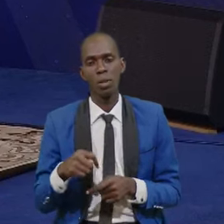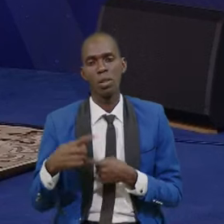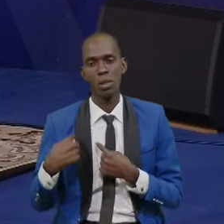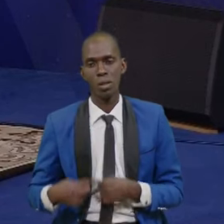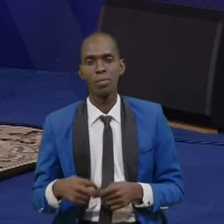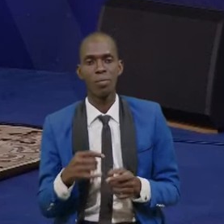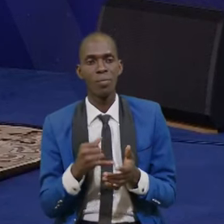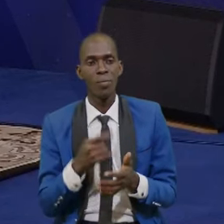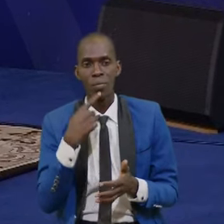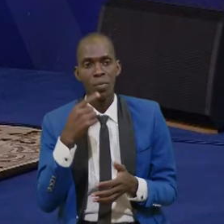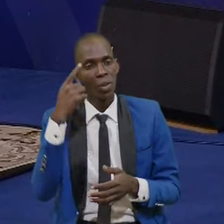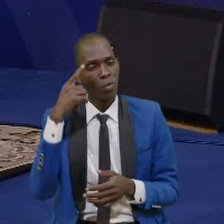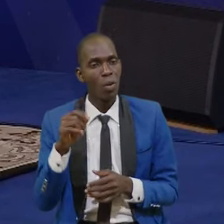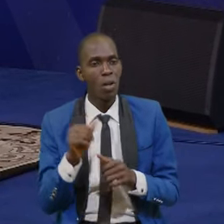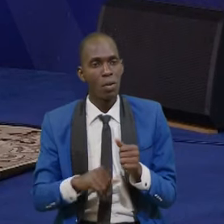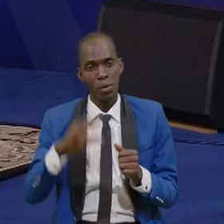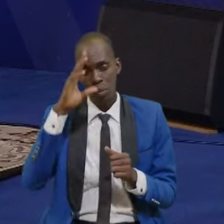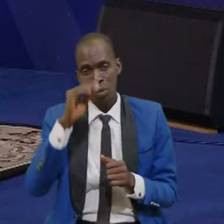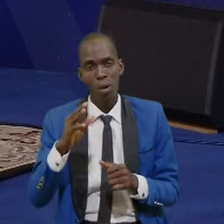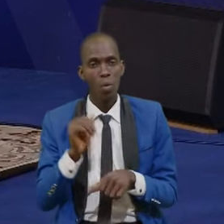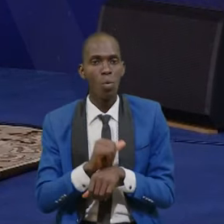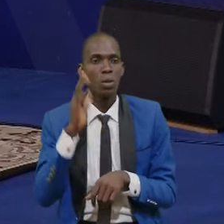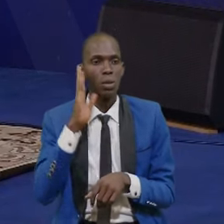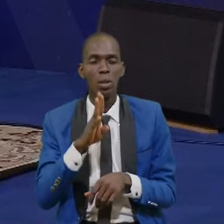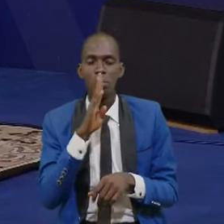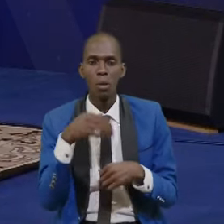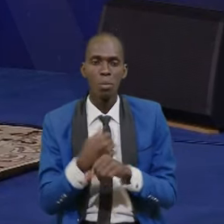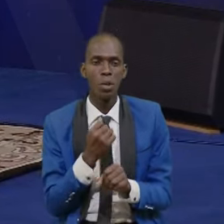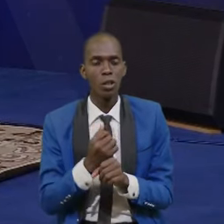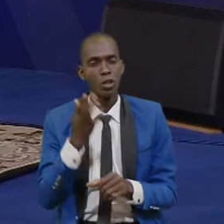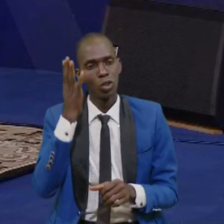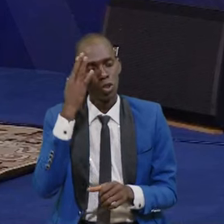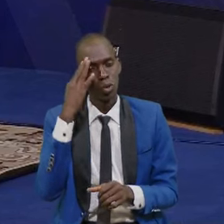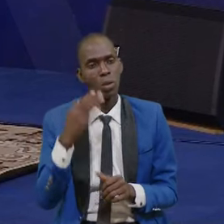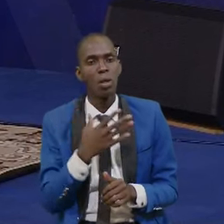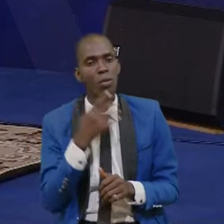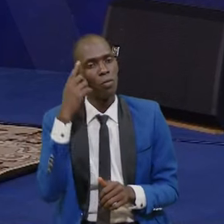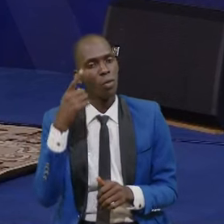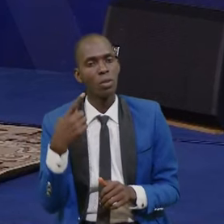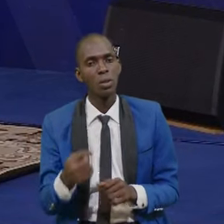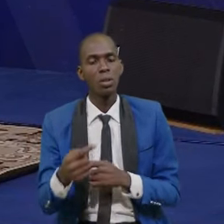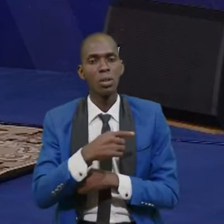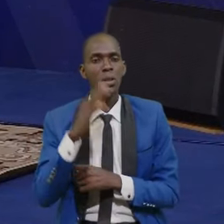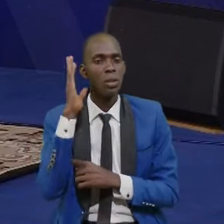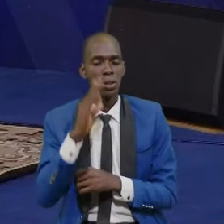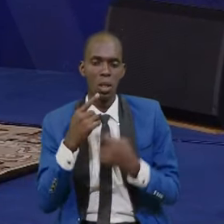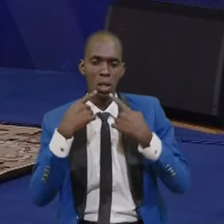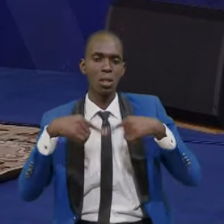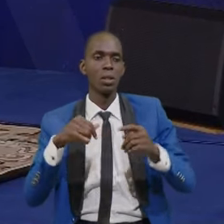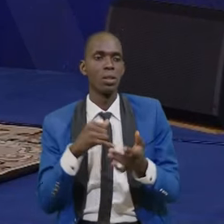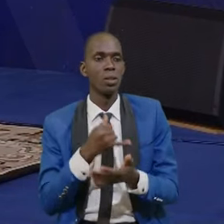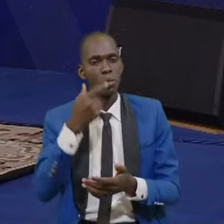for every man's work shall be made manifest, for the day shall declare it, because it shall